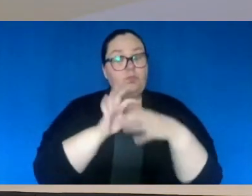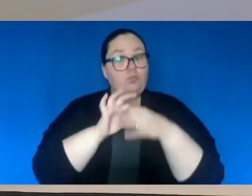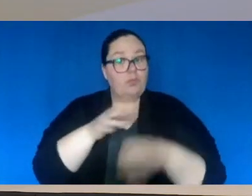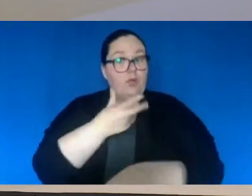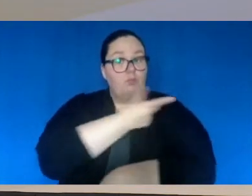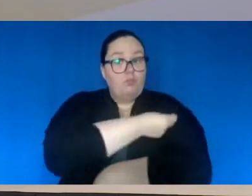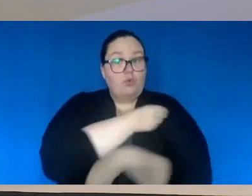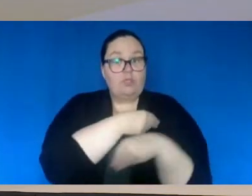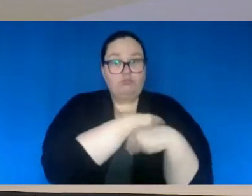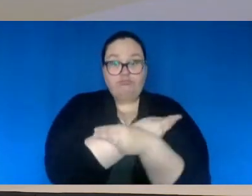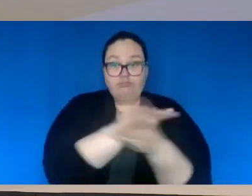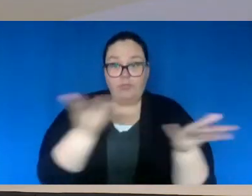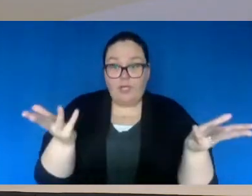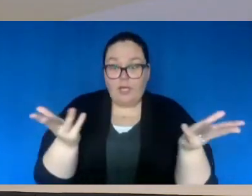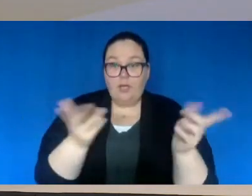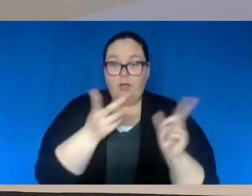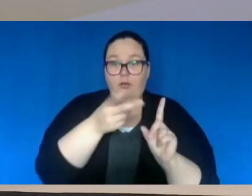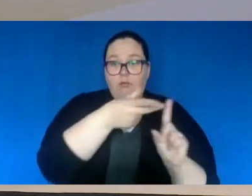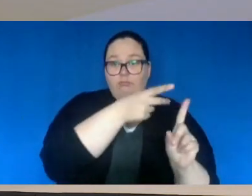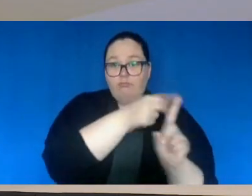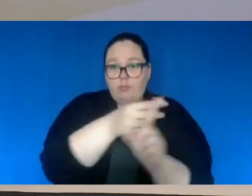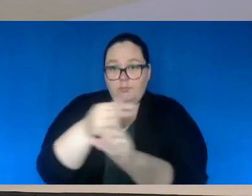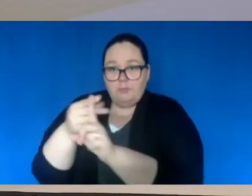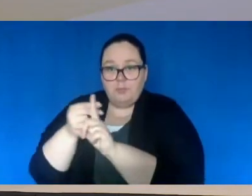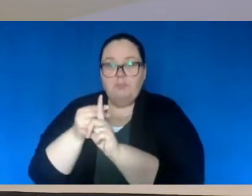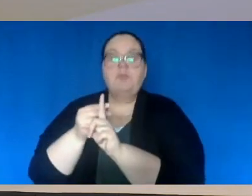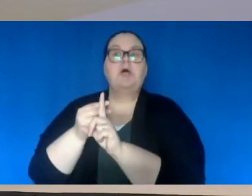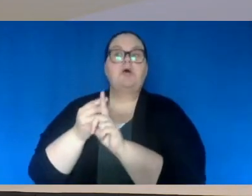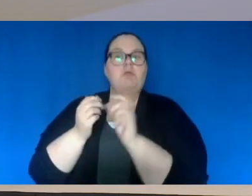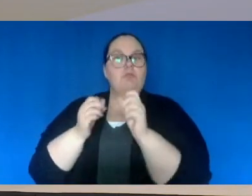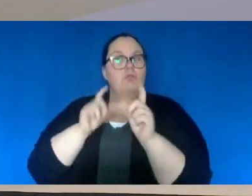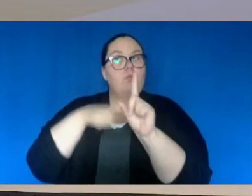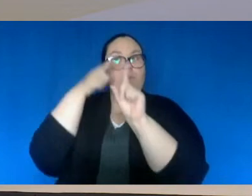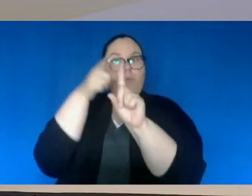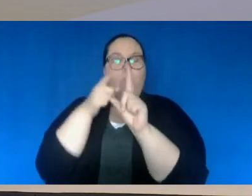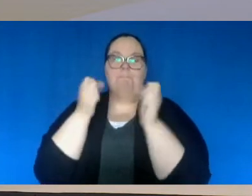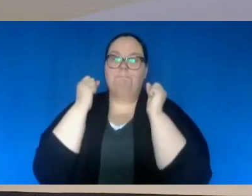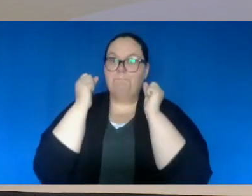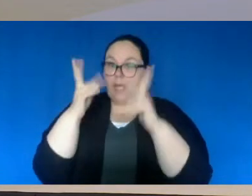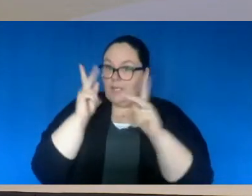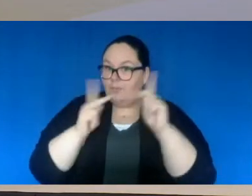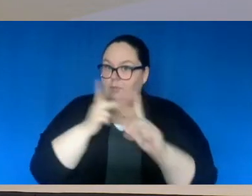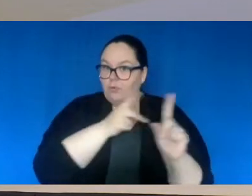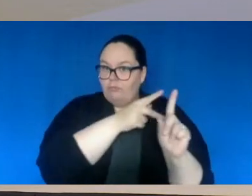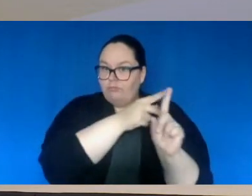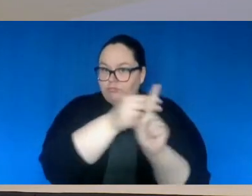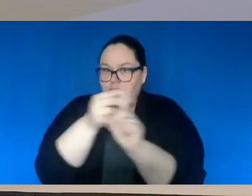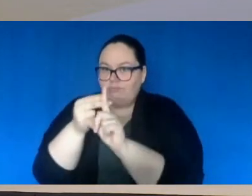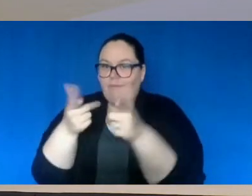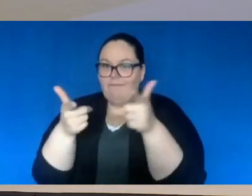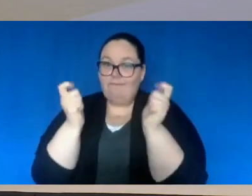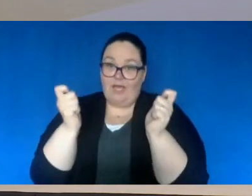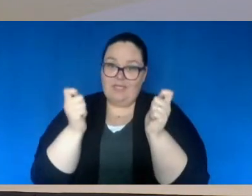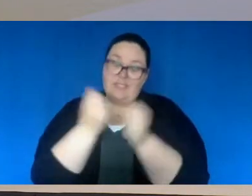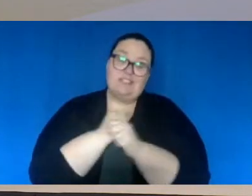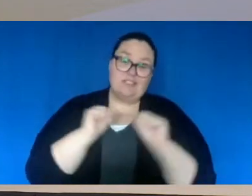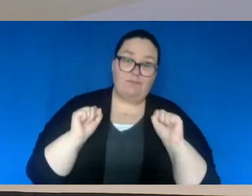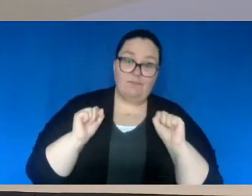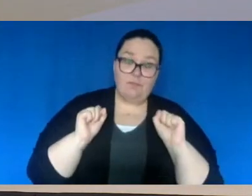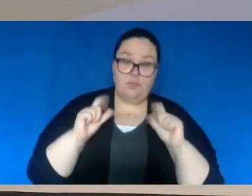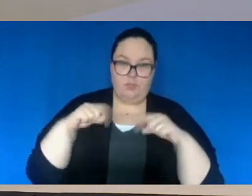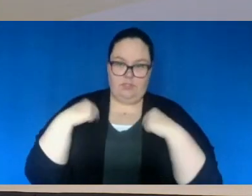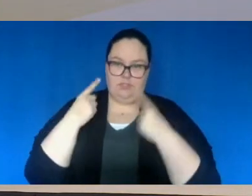and our focus is to immunize as many island residents as possible, as quickly and safely as possible. As of Tuesday,